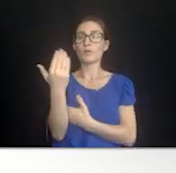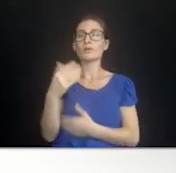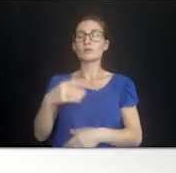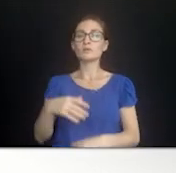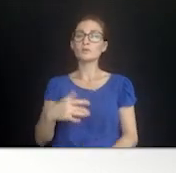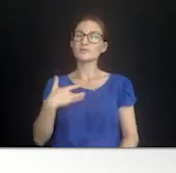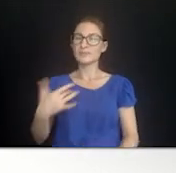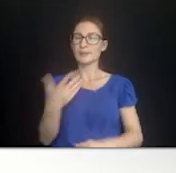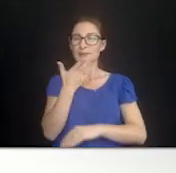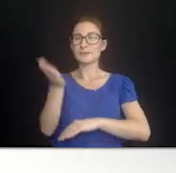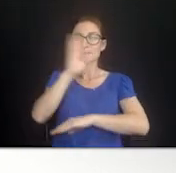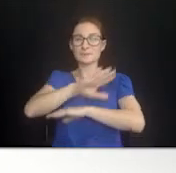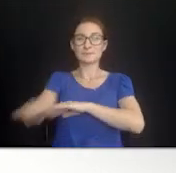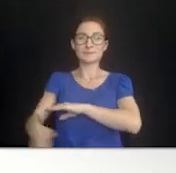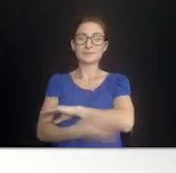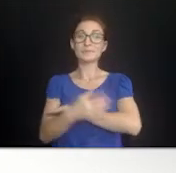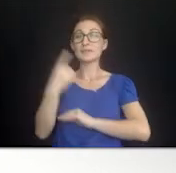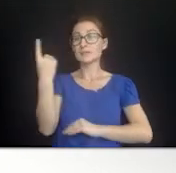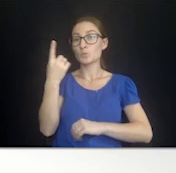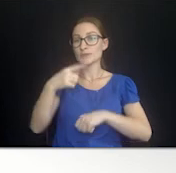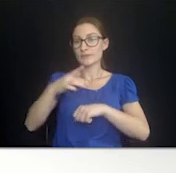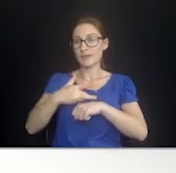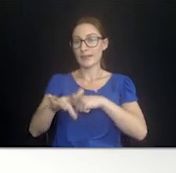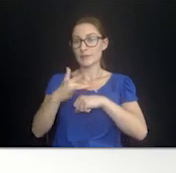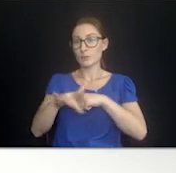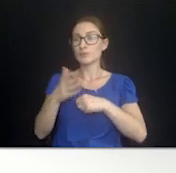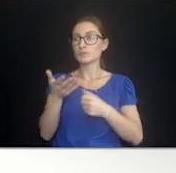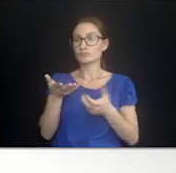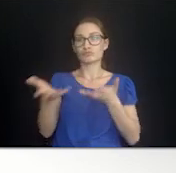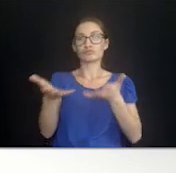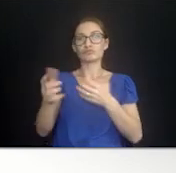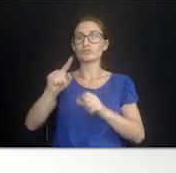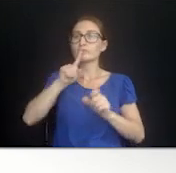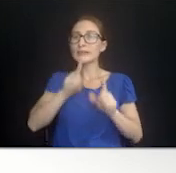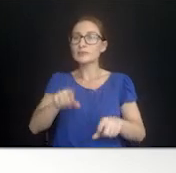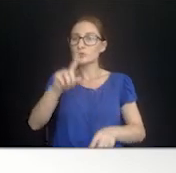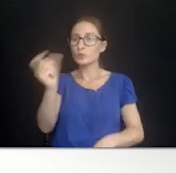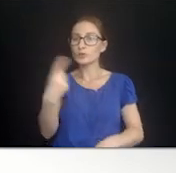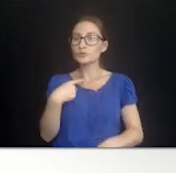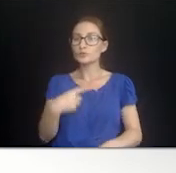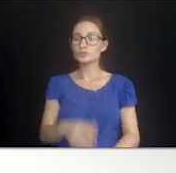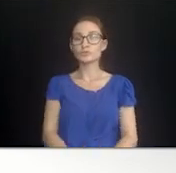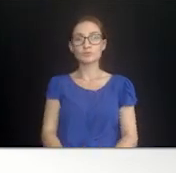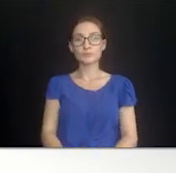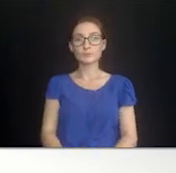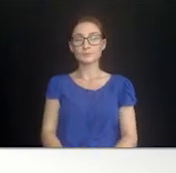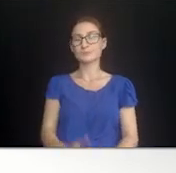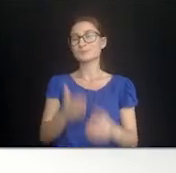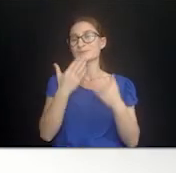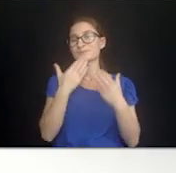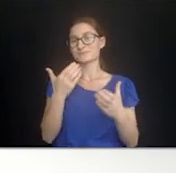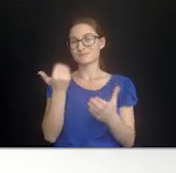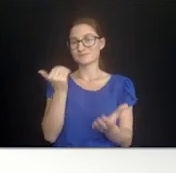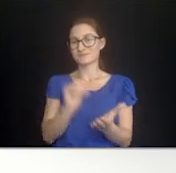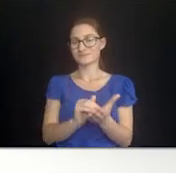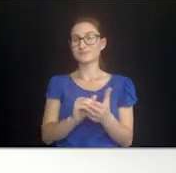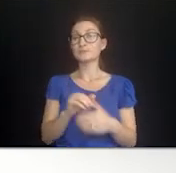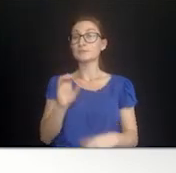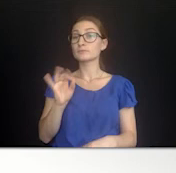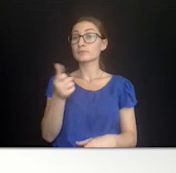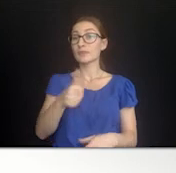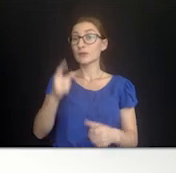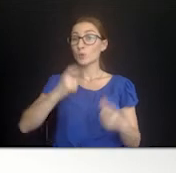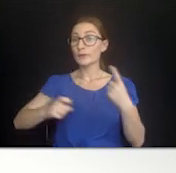almost, we have someone that's available to answer questions if you guys click on the site and reach out. So thank you